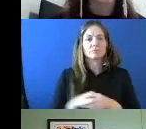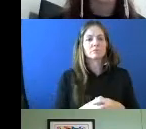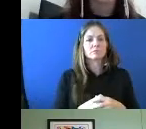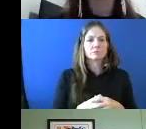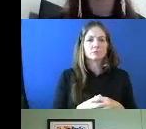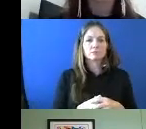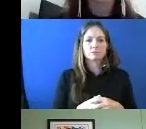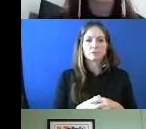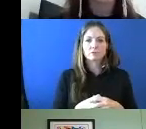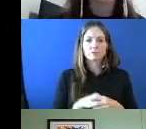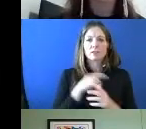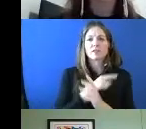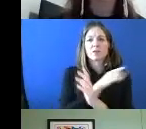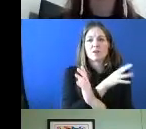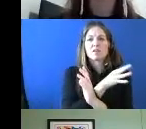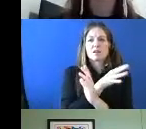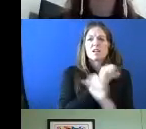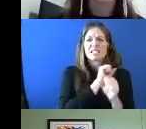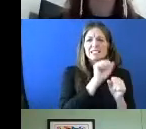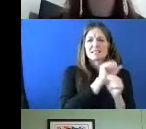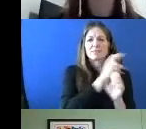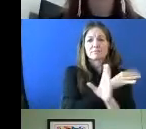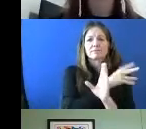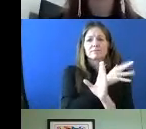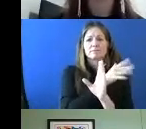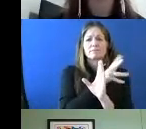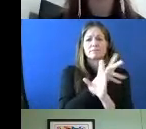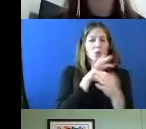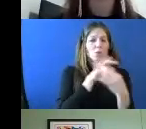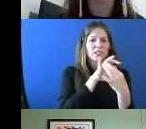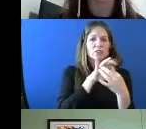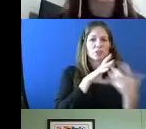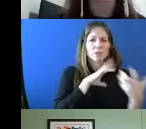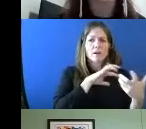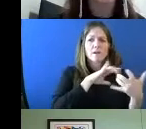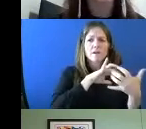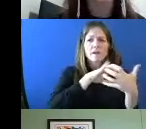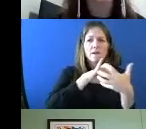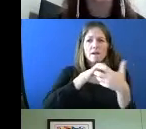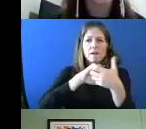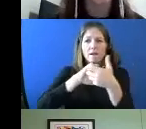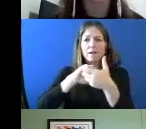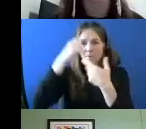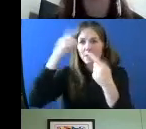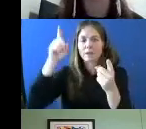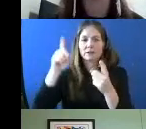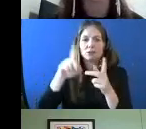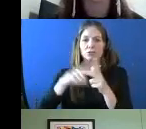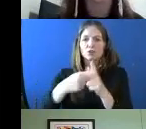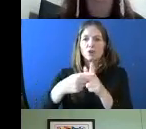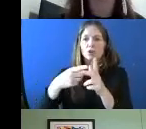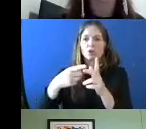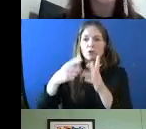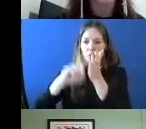and we've built our relationships, and now we can really start transforming and doing decolonizing